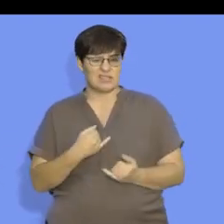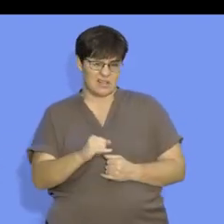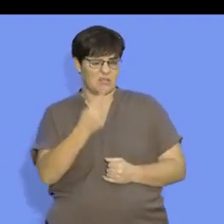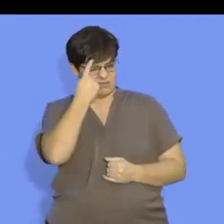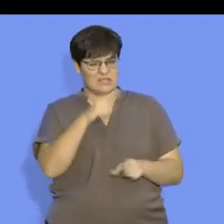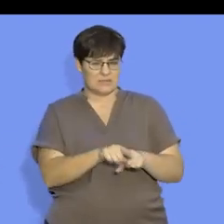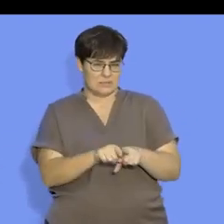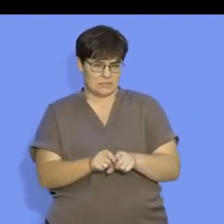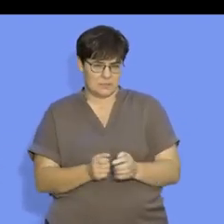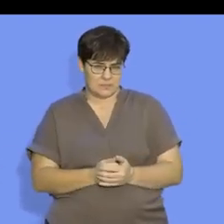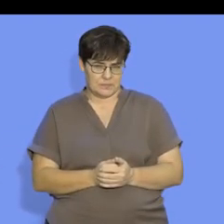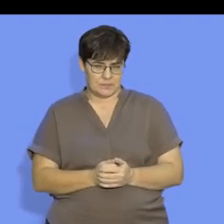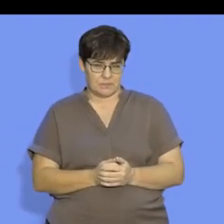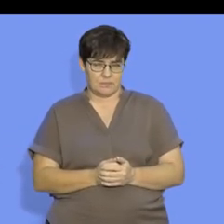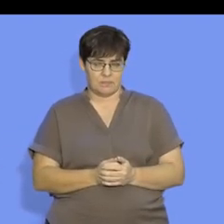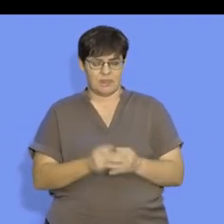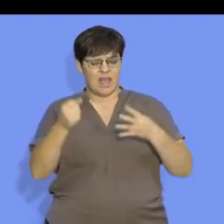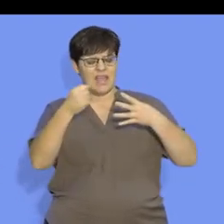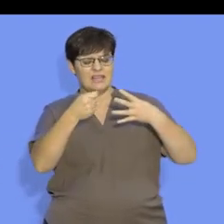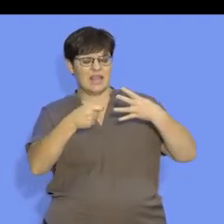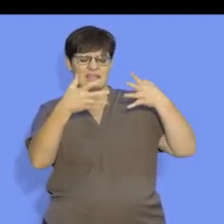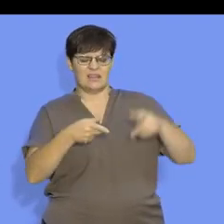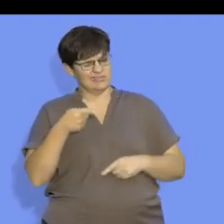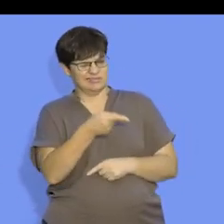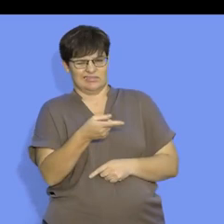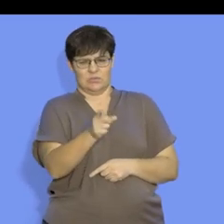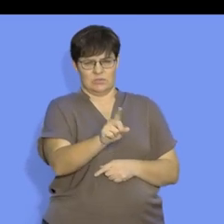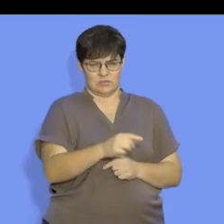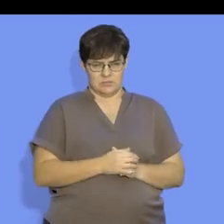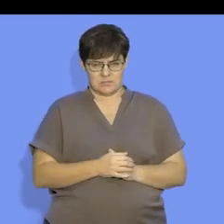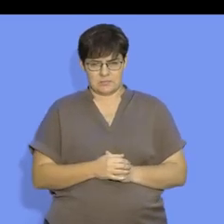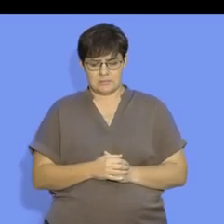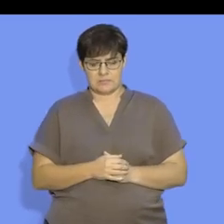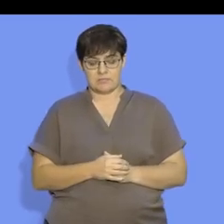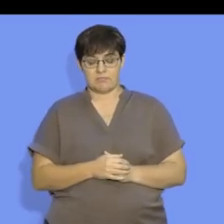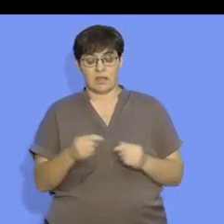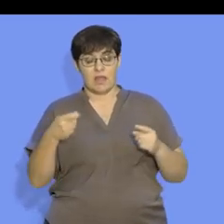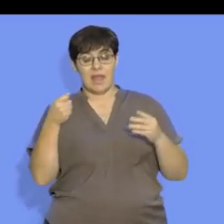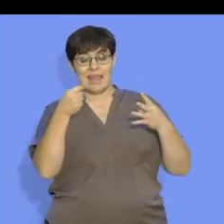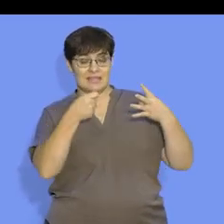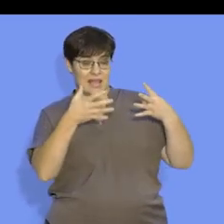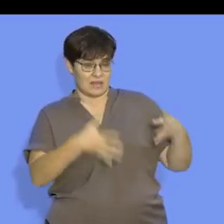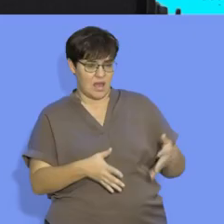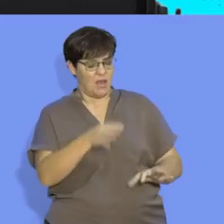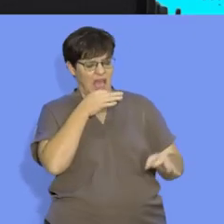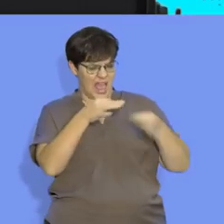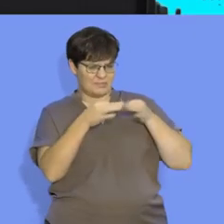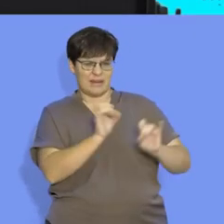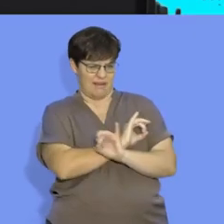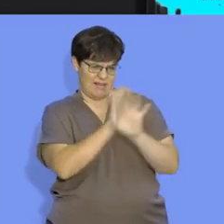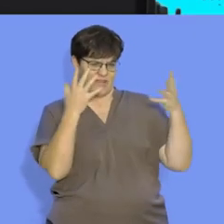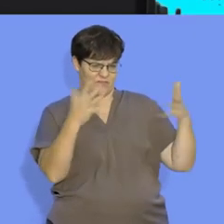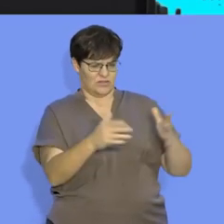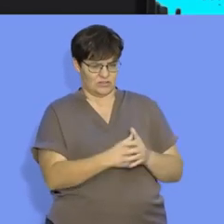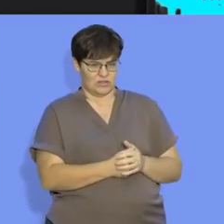it's still okay, right? Okay, now, what are indicators, right? I think the term indicator, it explains